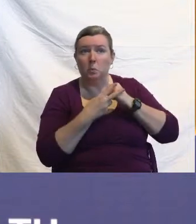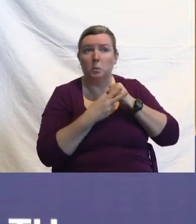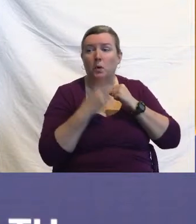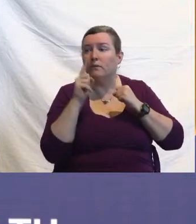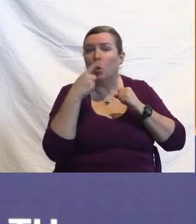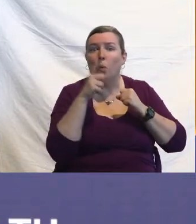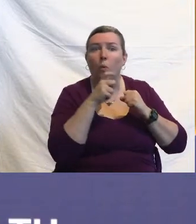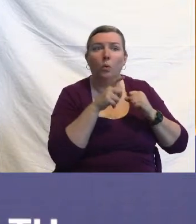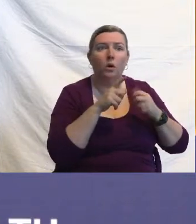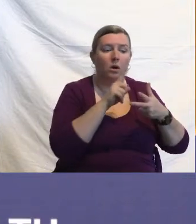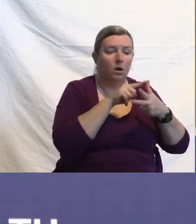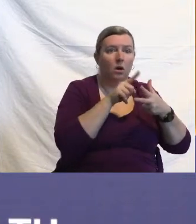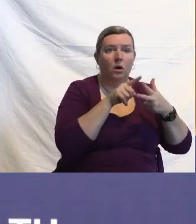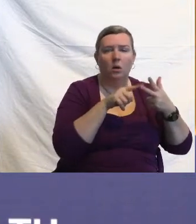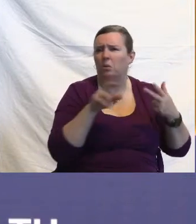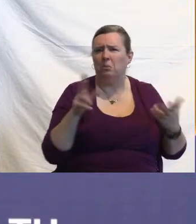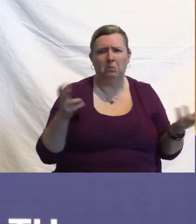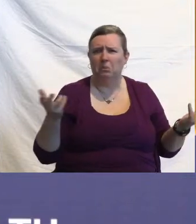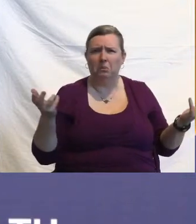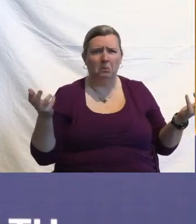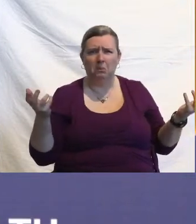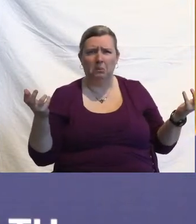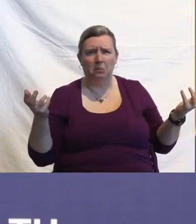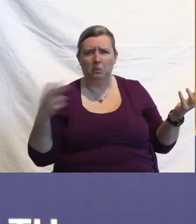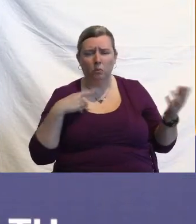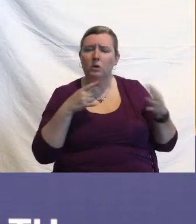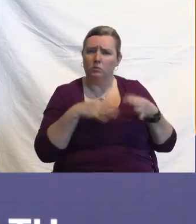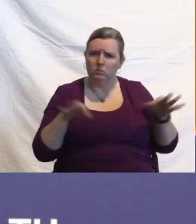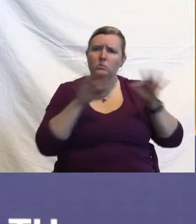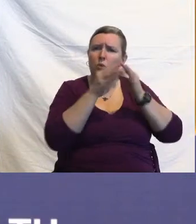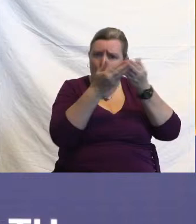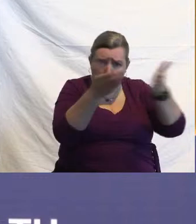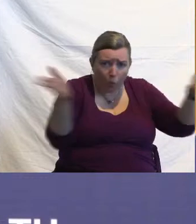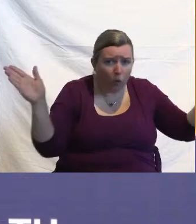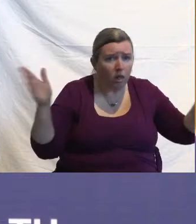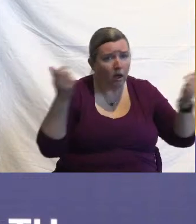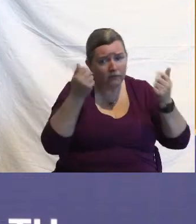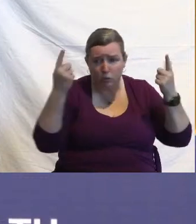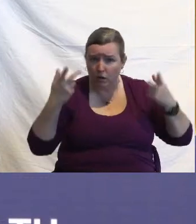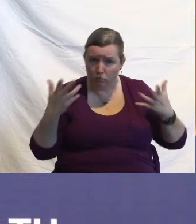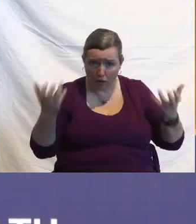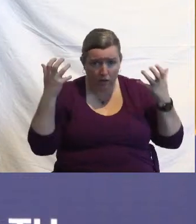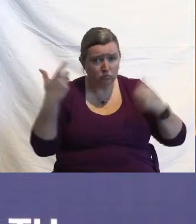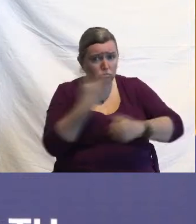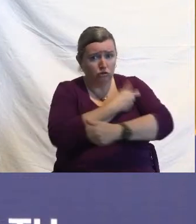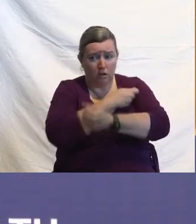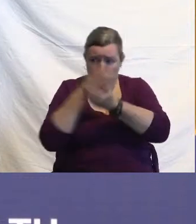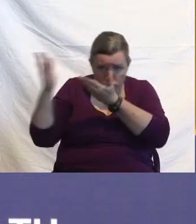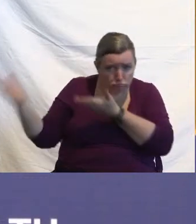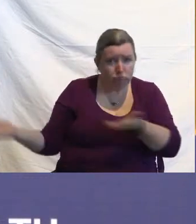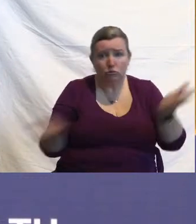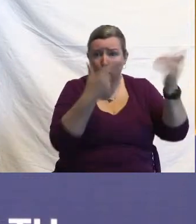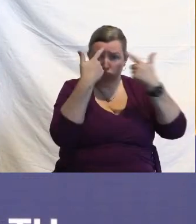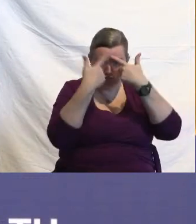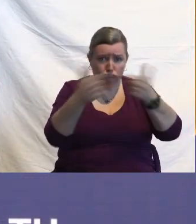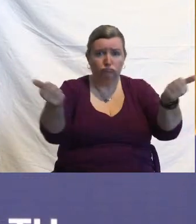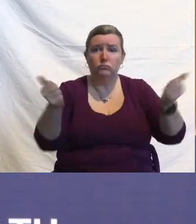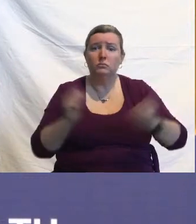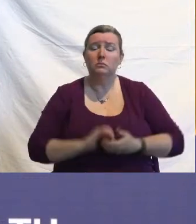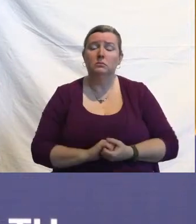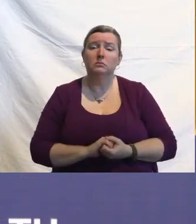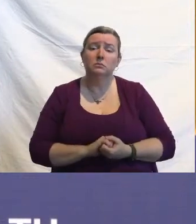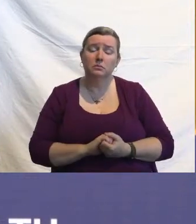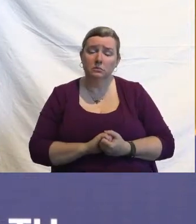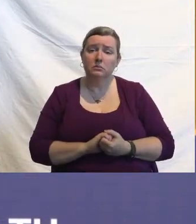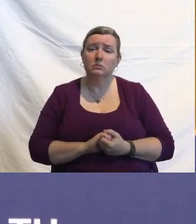White House or taken here in New Jersey. So more on that, not to make news, but that seems to me to be a moment in time that is in